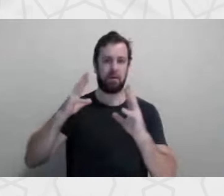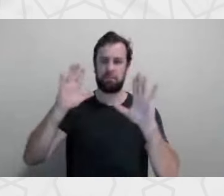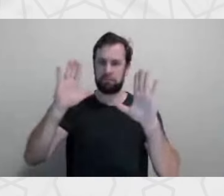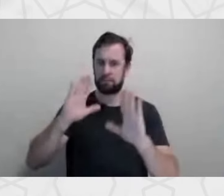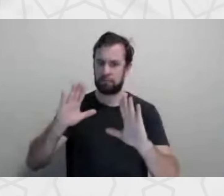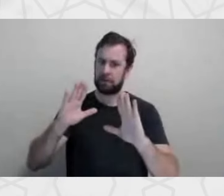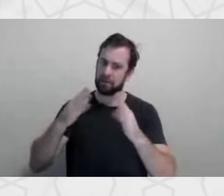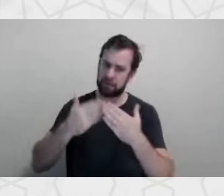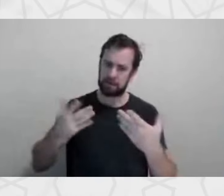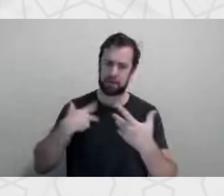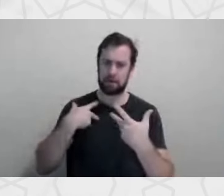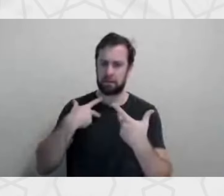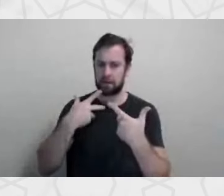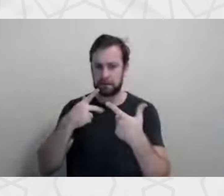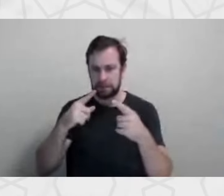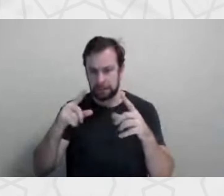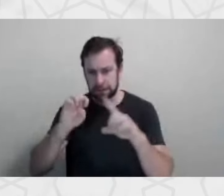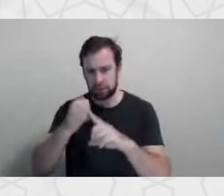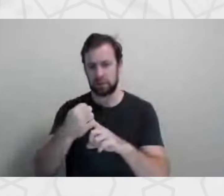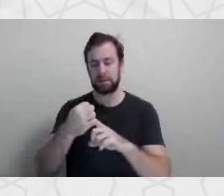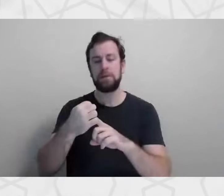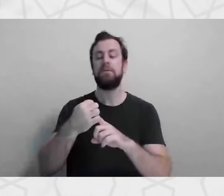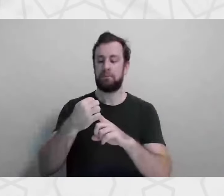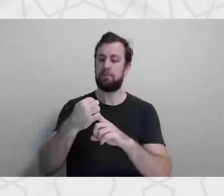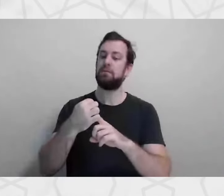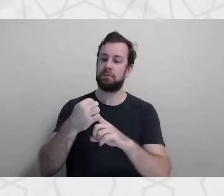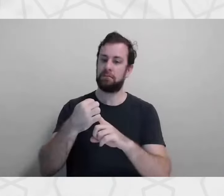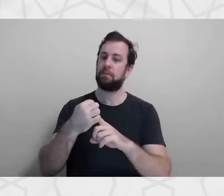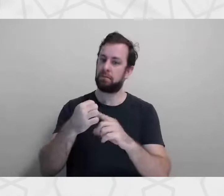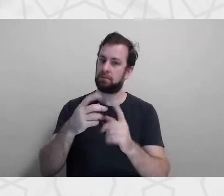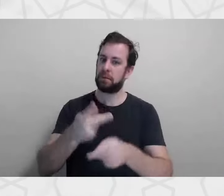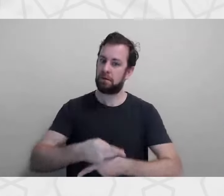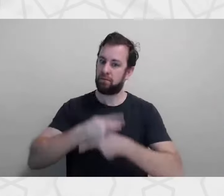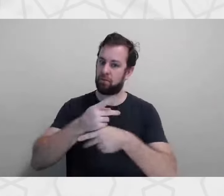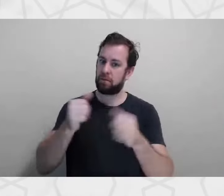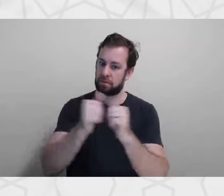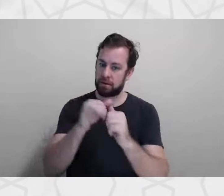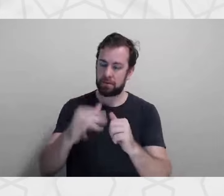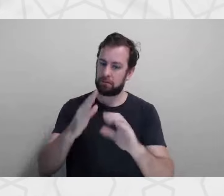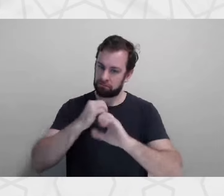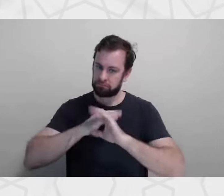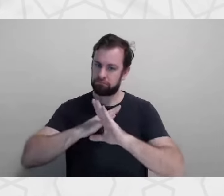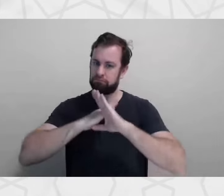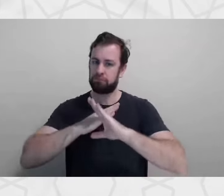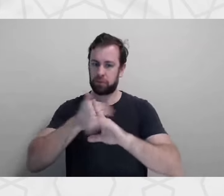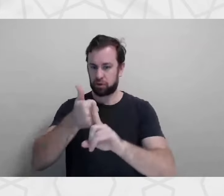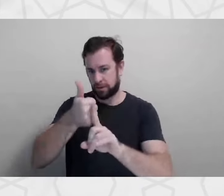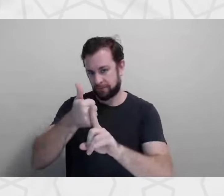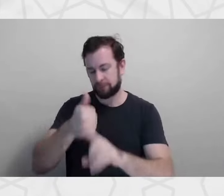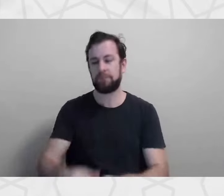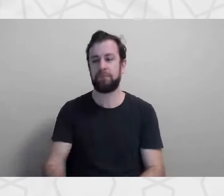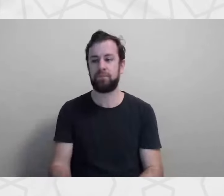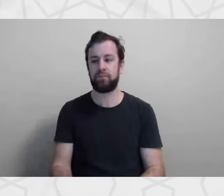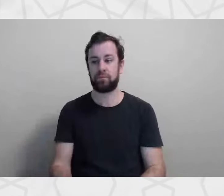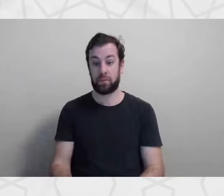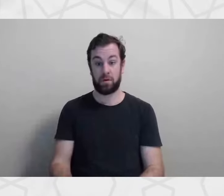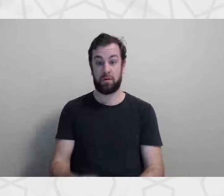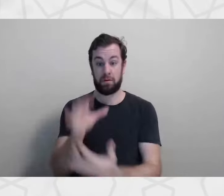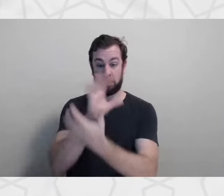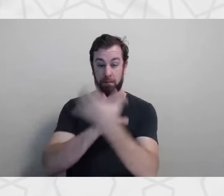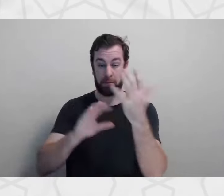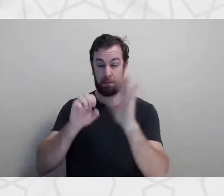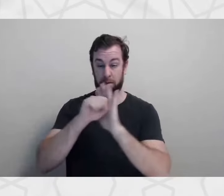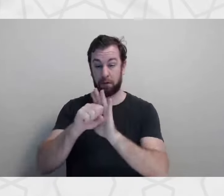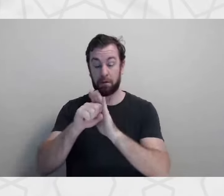them. Take God in front of them. And so these confusing signs that we